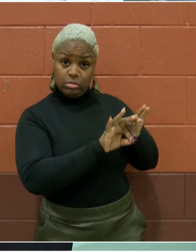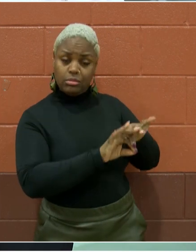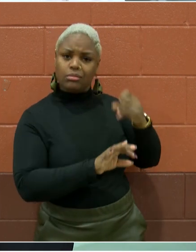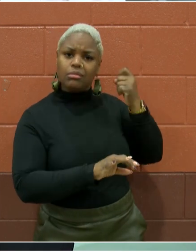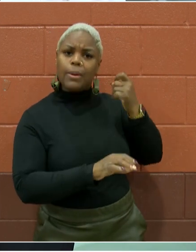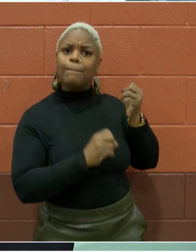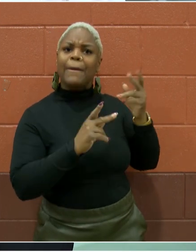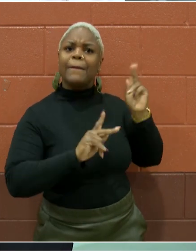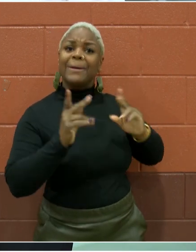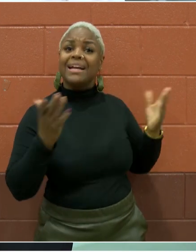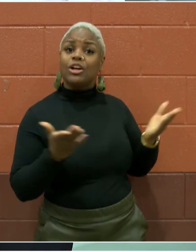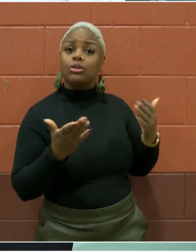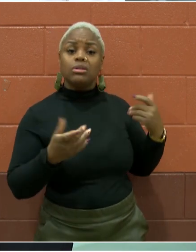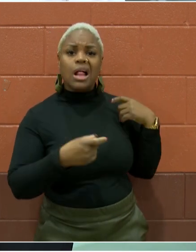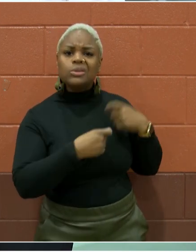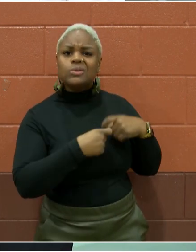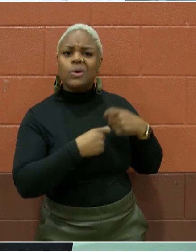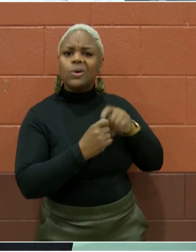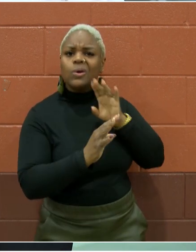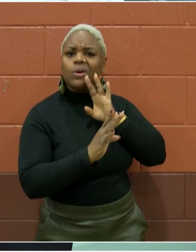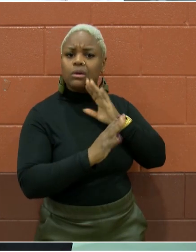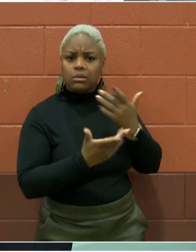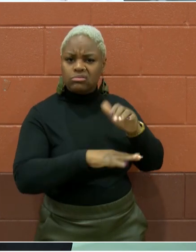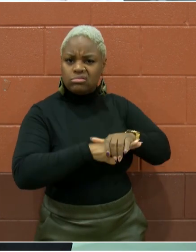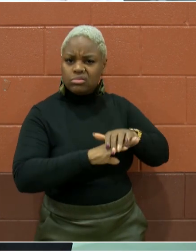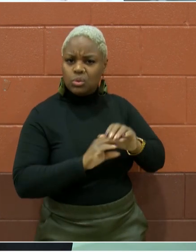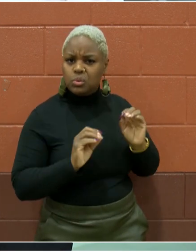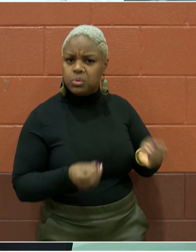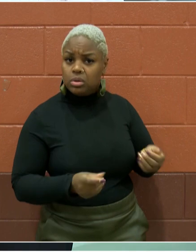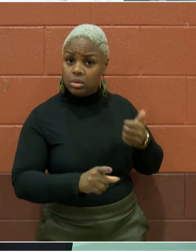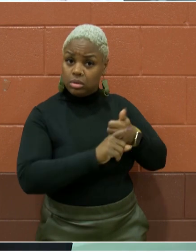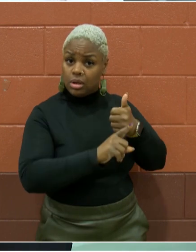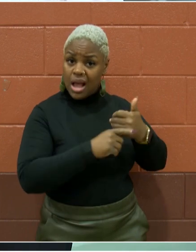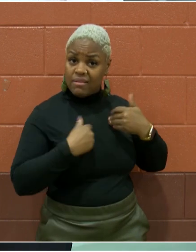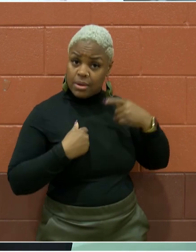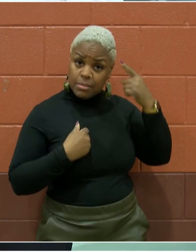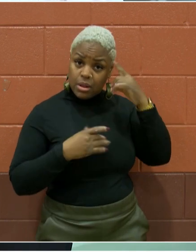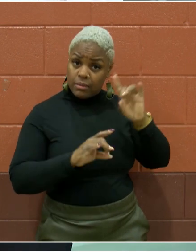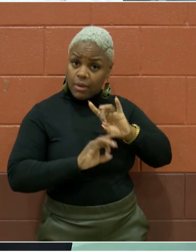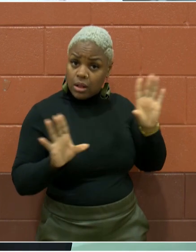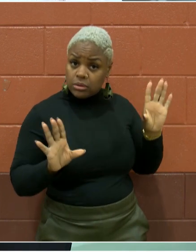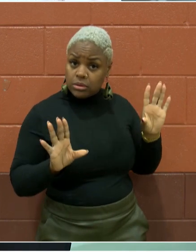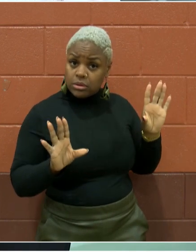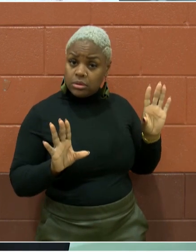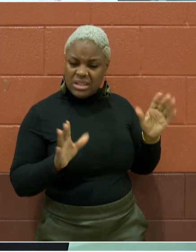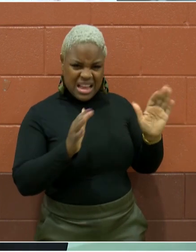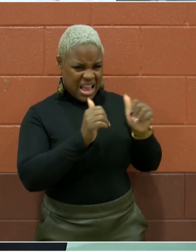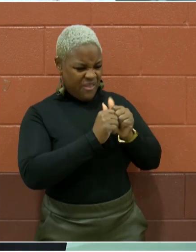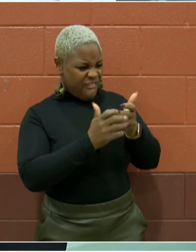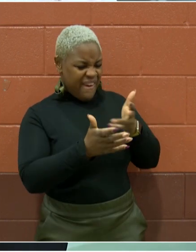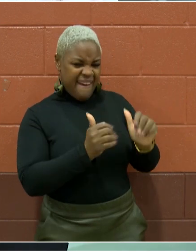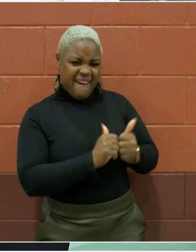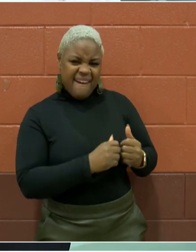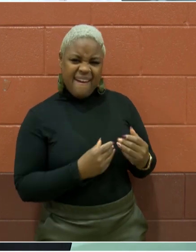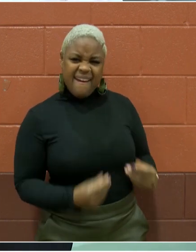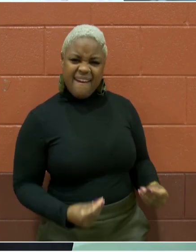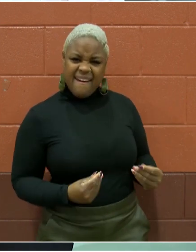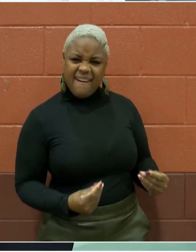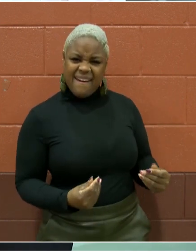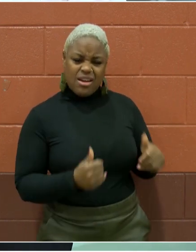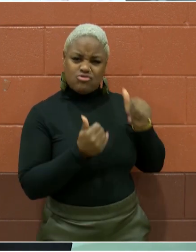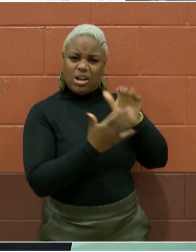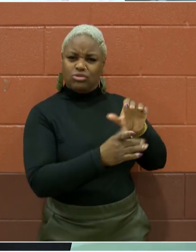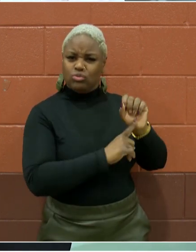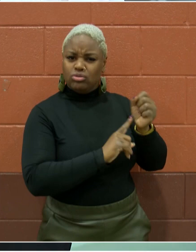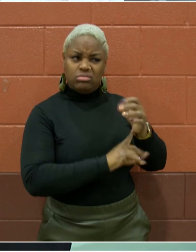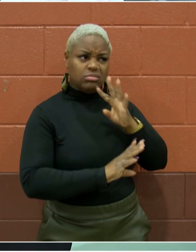speak English, and they have some mental crisis. So what will be, or the agents will be to address, to try to speak with them